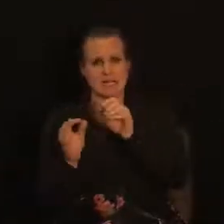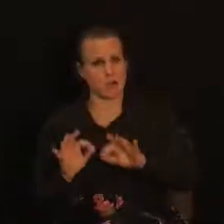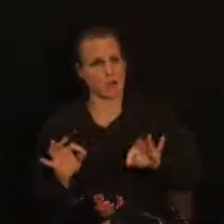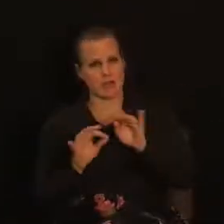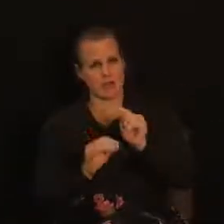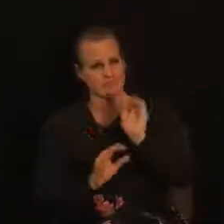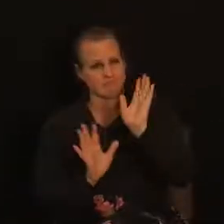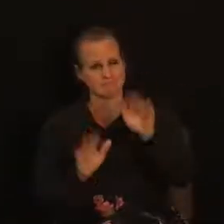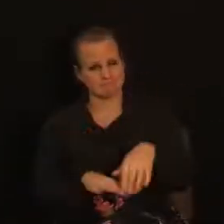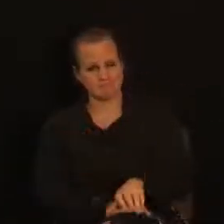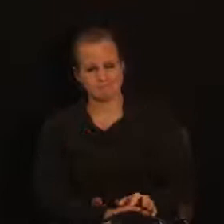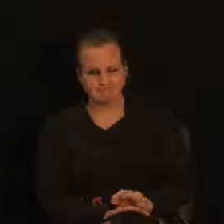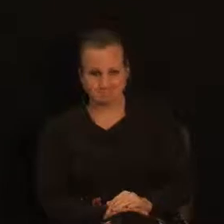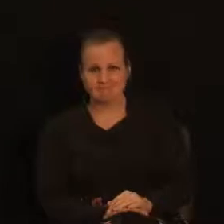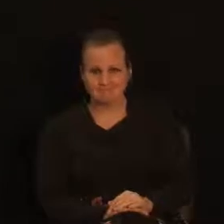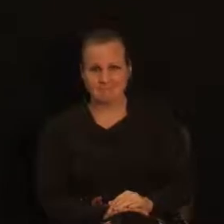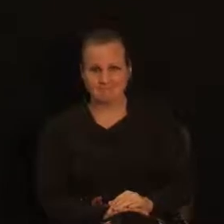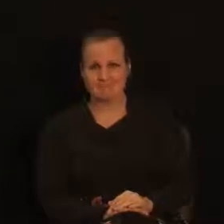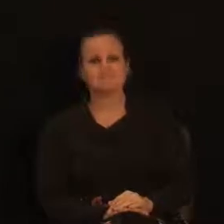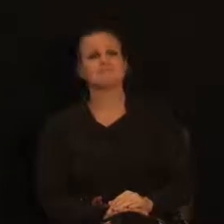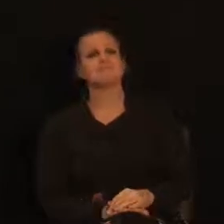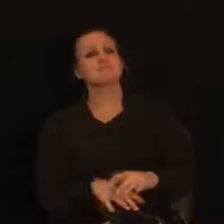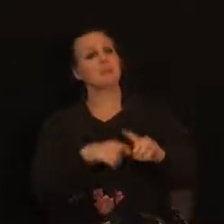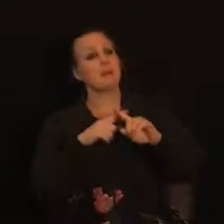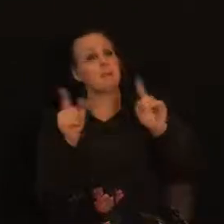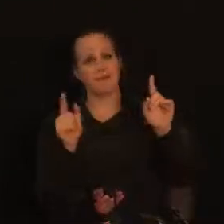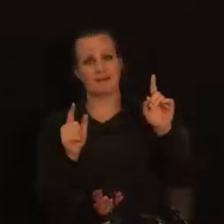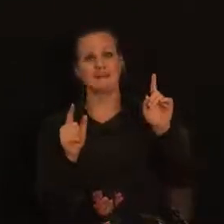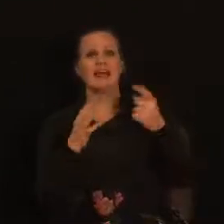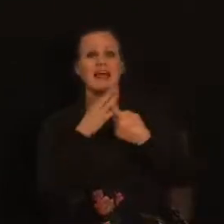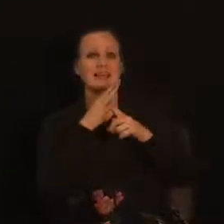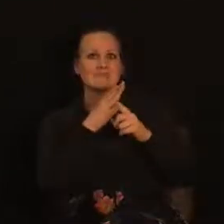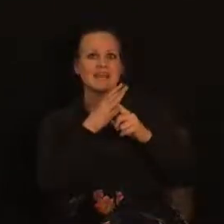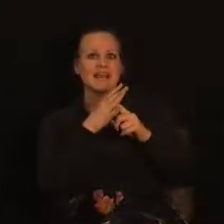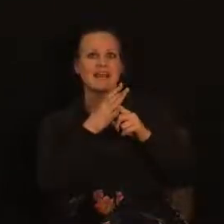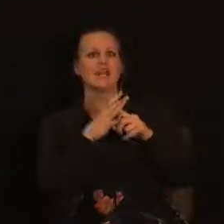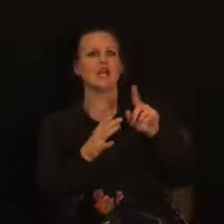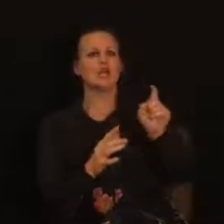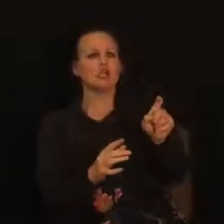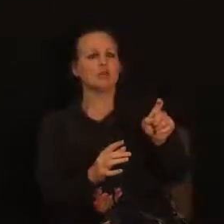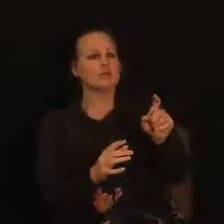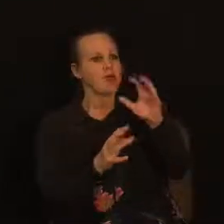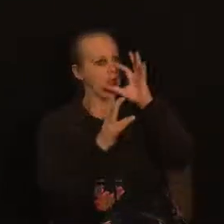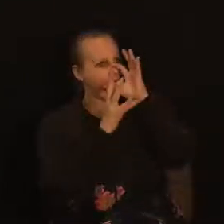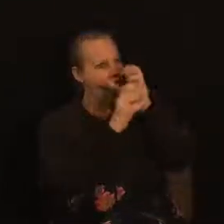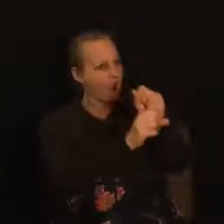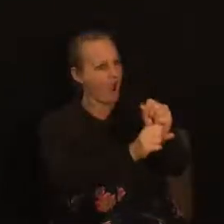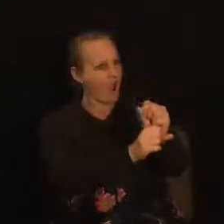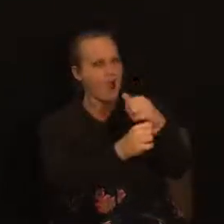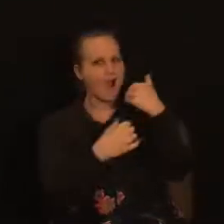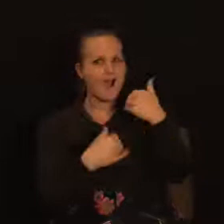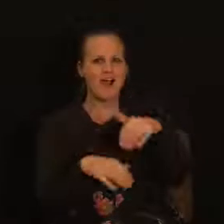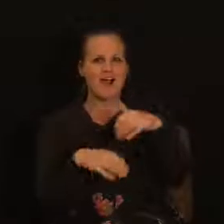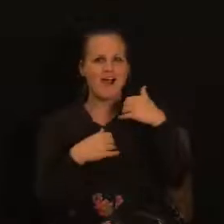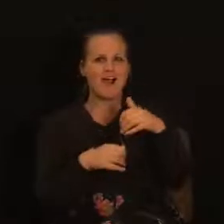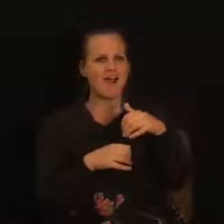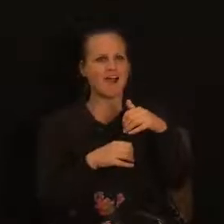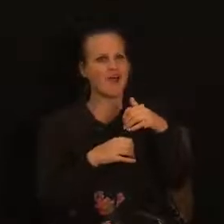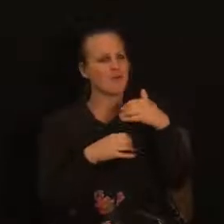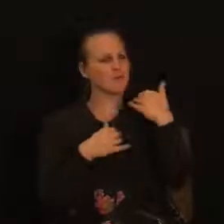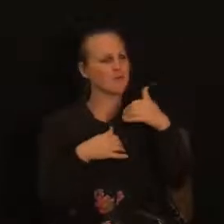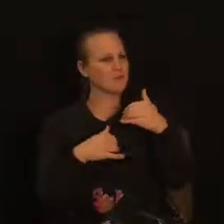it. You know, but at the beginning, it should be that they've captured your eye and that you have that